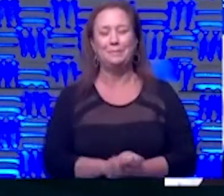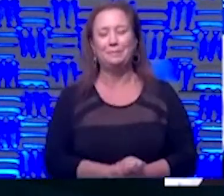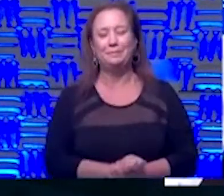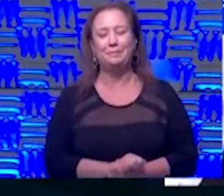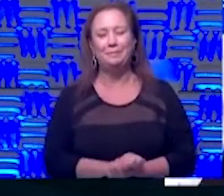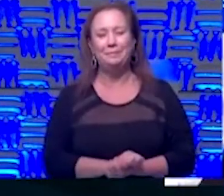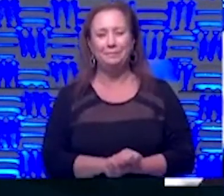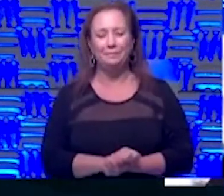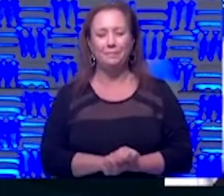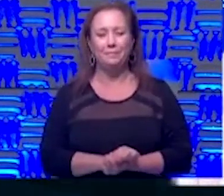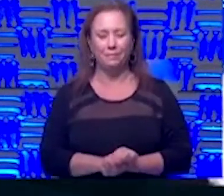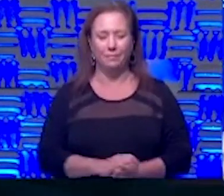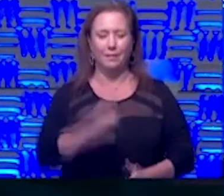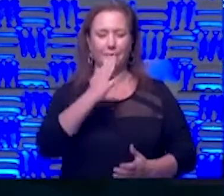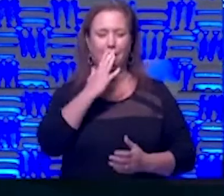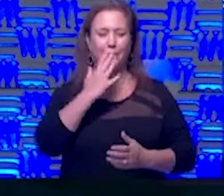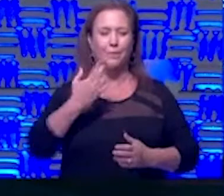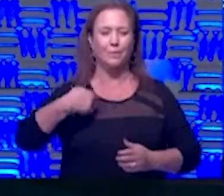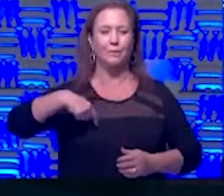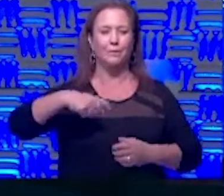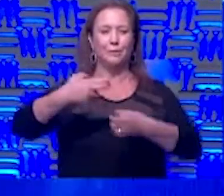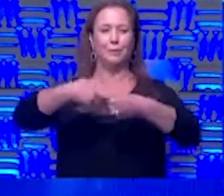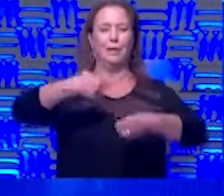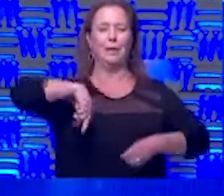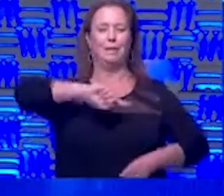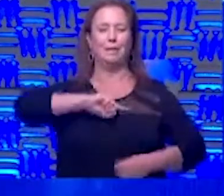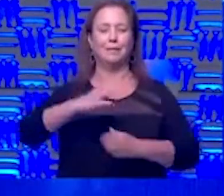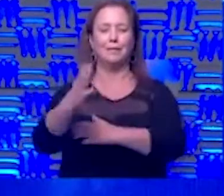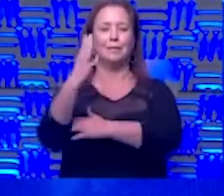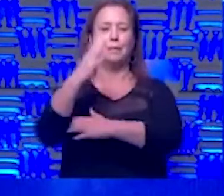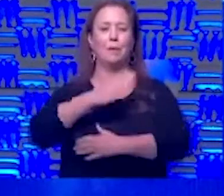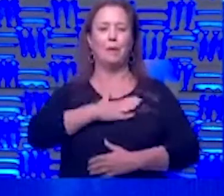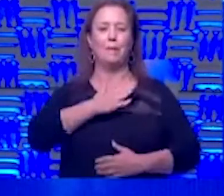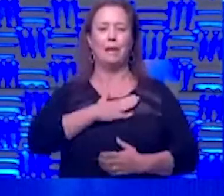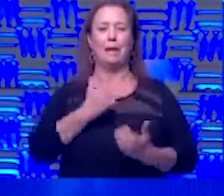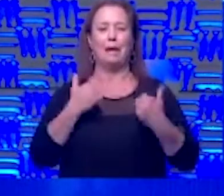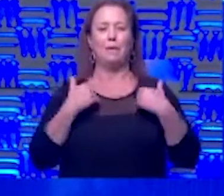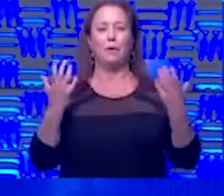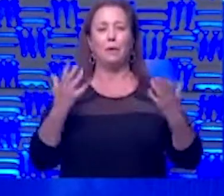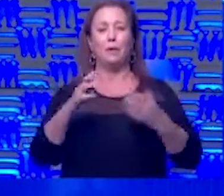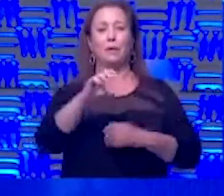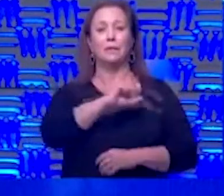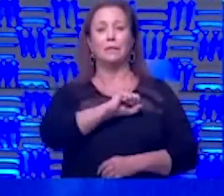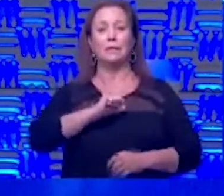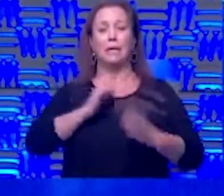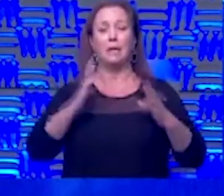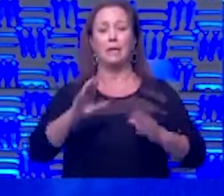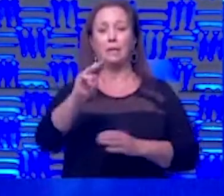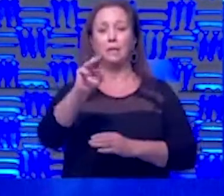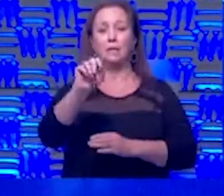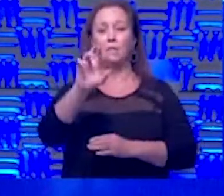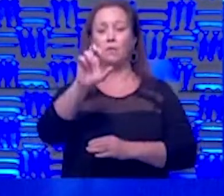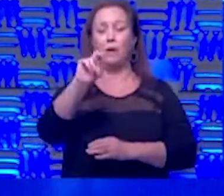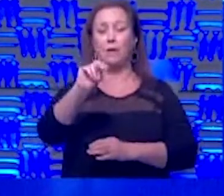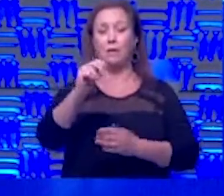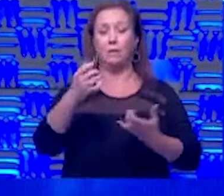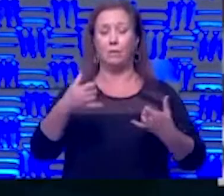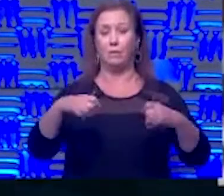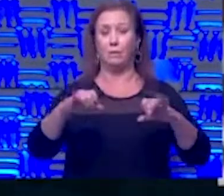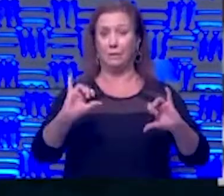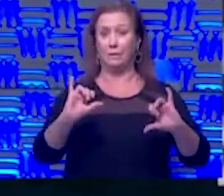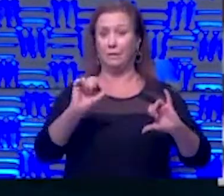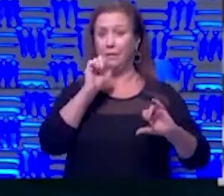Well, thanks for being here. That's awesome, and we're really glad to have you here. Senator Moran, have you been able to join that? Let's just see if you're on.